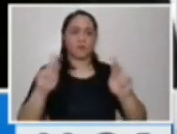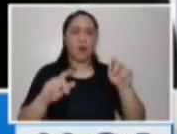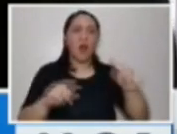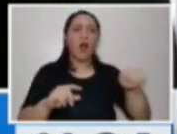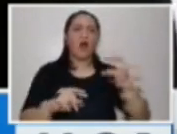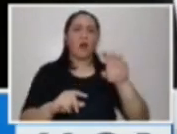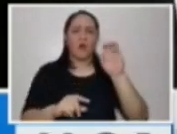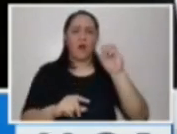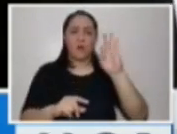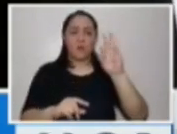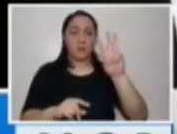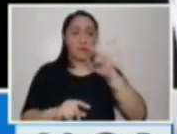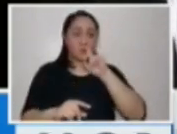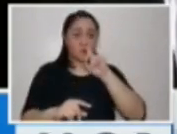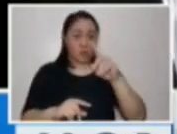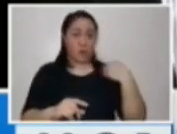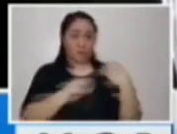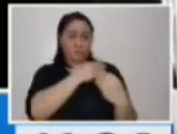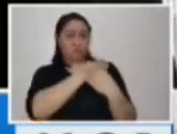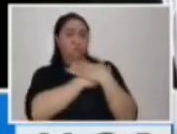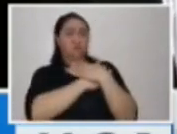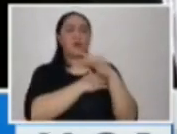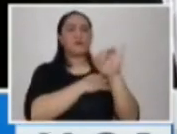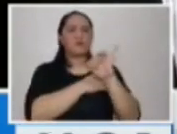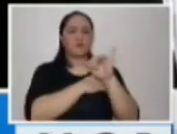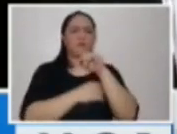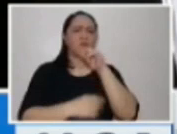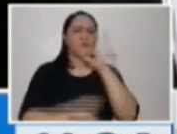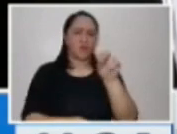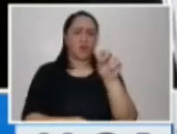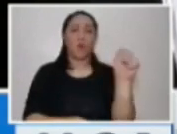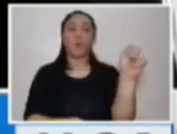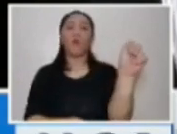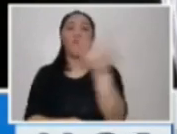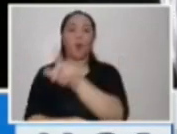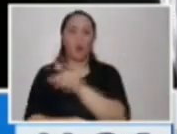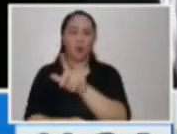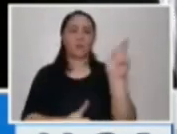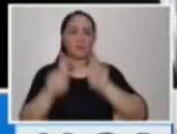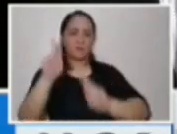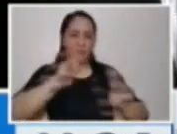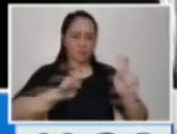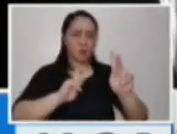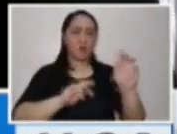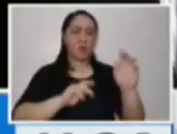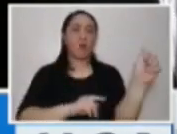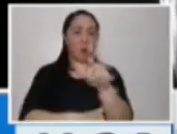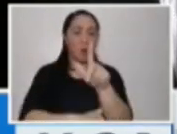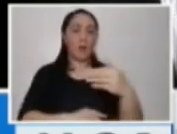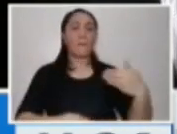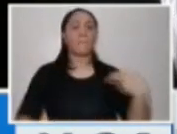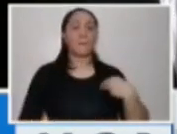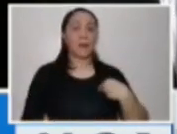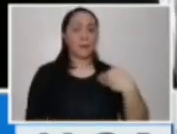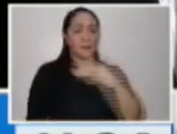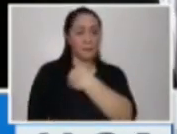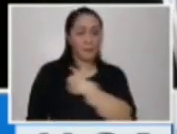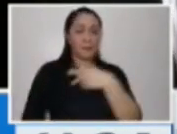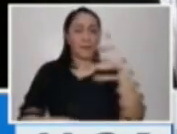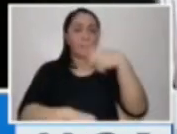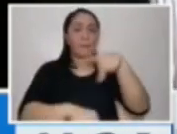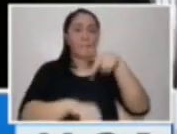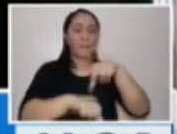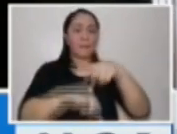Okay. Ano po ang magandang idudulot ng increase na ito sa kabuuang serbisyo ng PhilHealth para sa mga